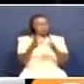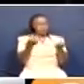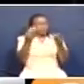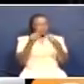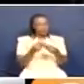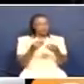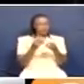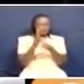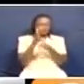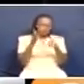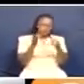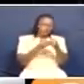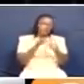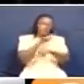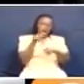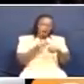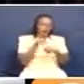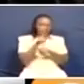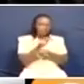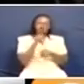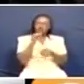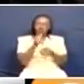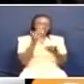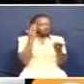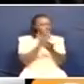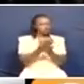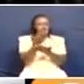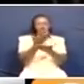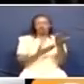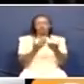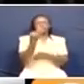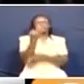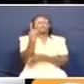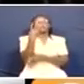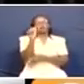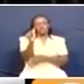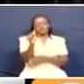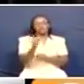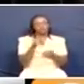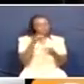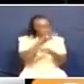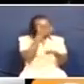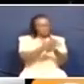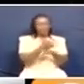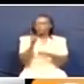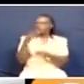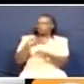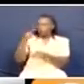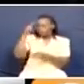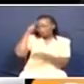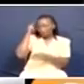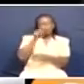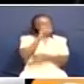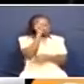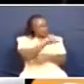hours are not genuine form 34A. So what do you want? You want the original? We want the original